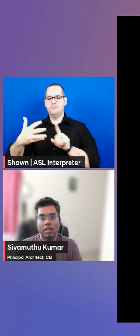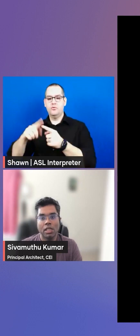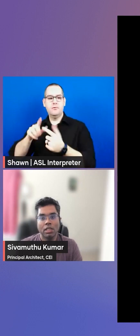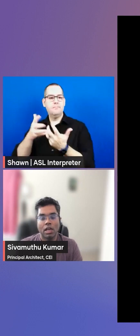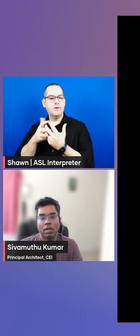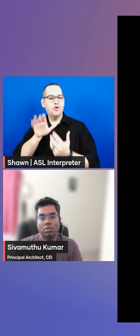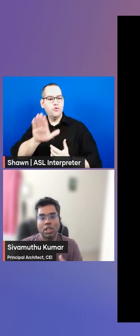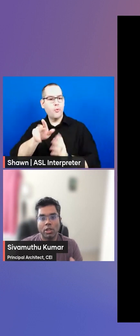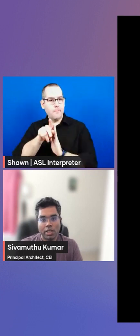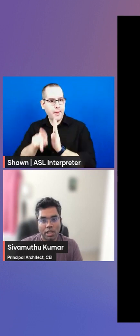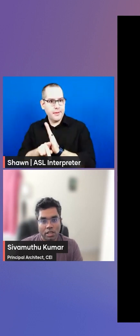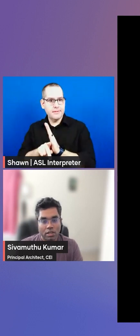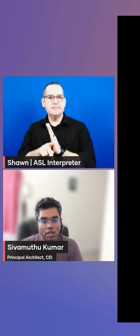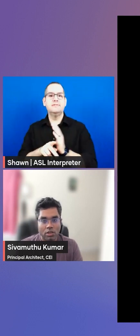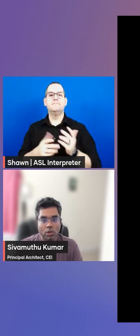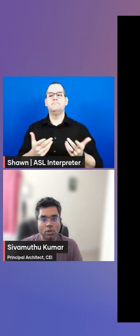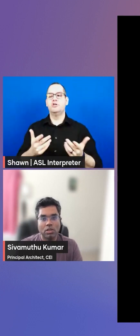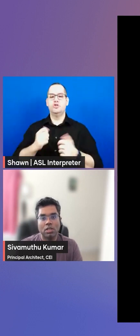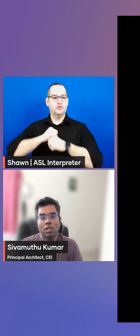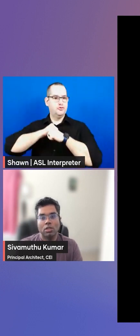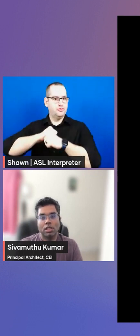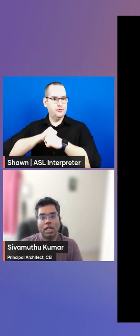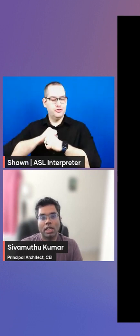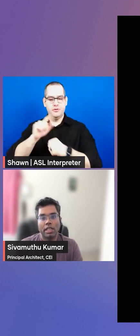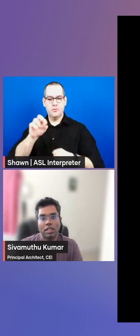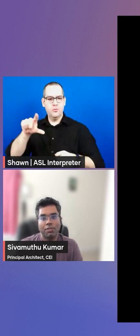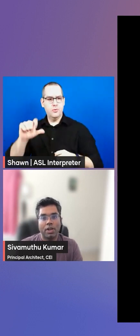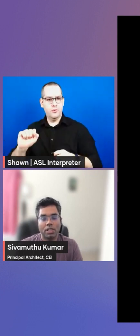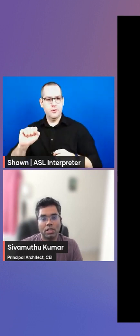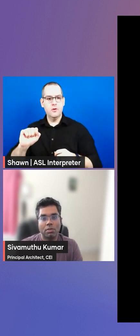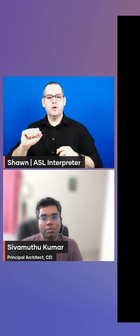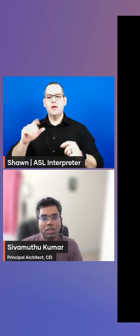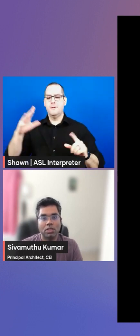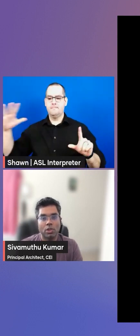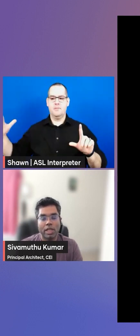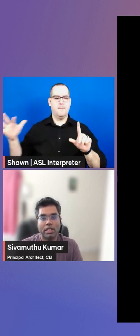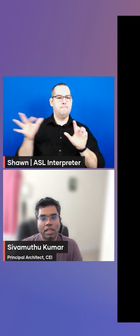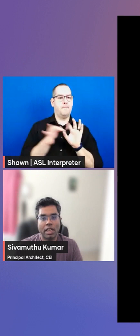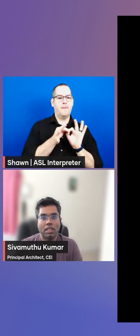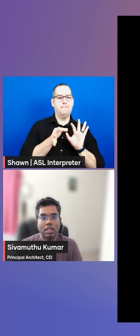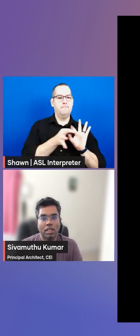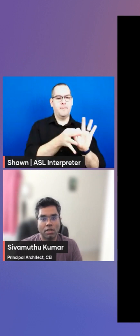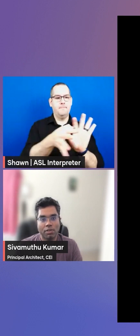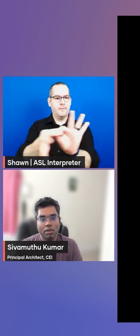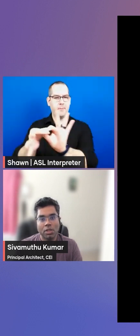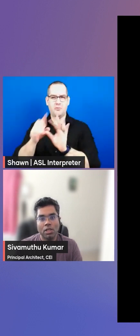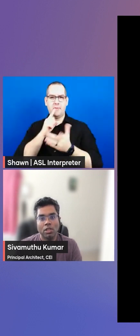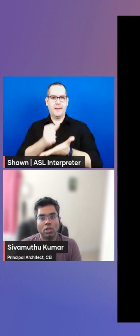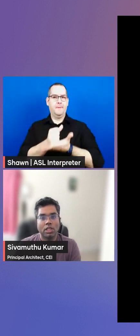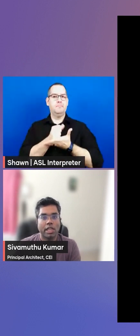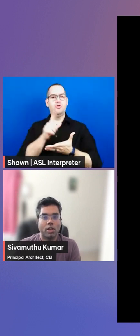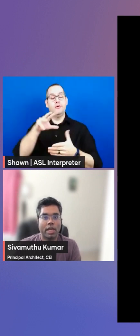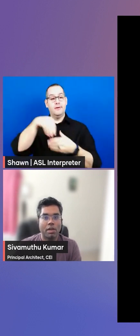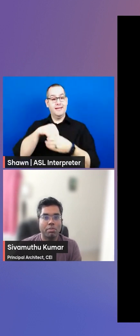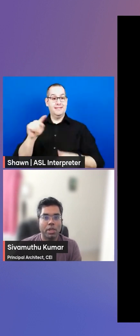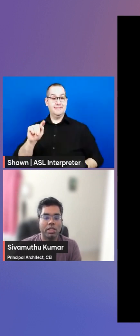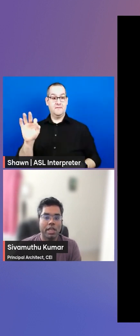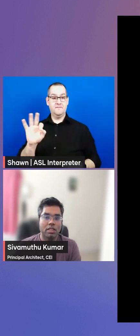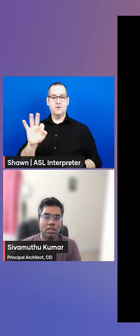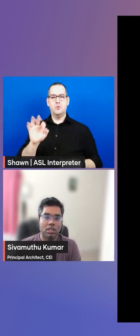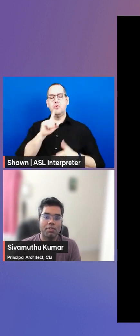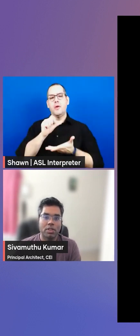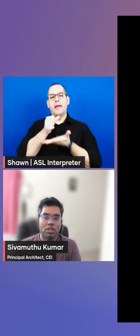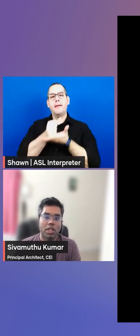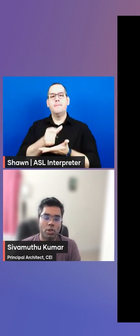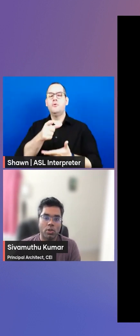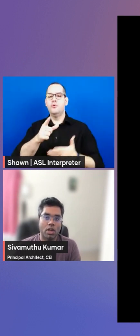applying like security tools. So there are like a different measures you can take in the Terraform, so that like you can build